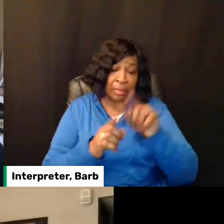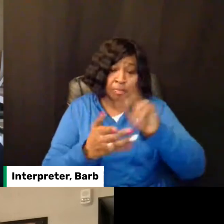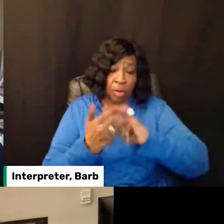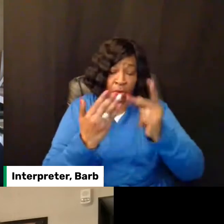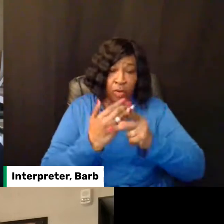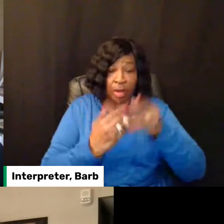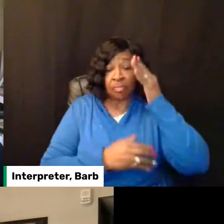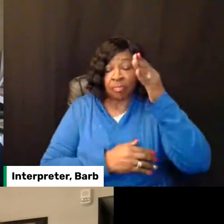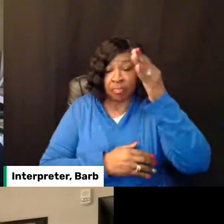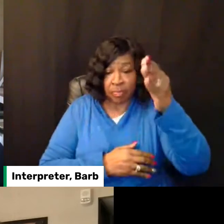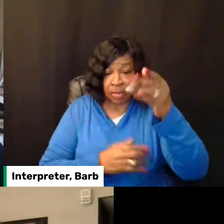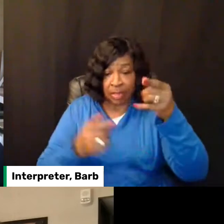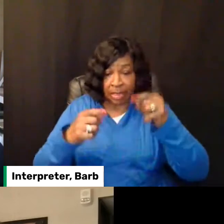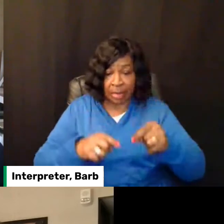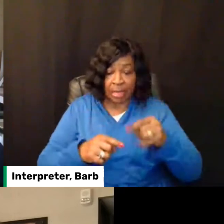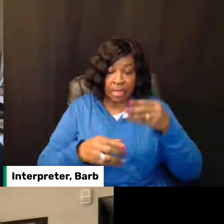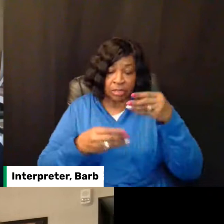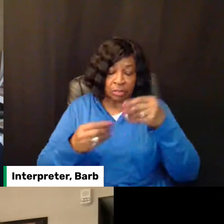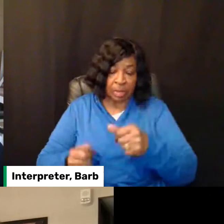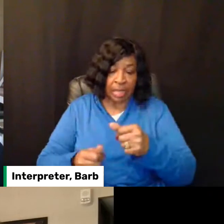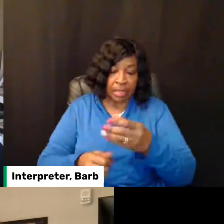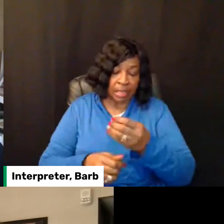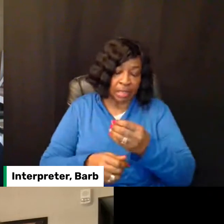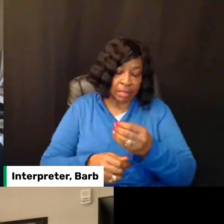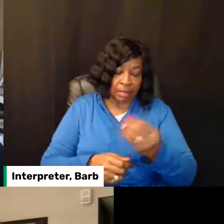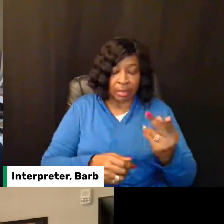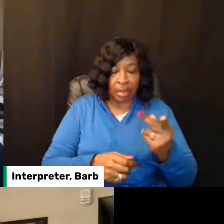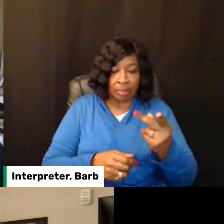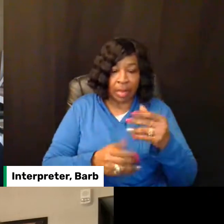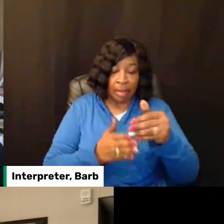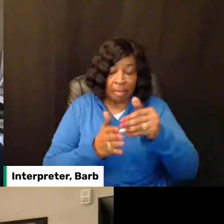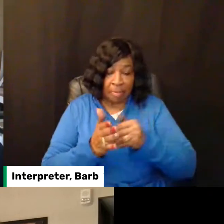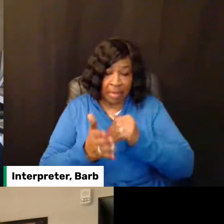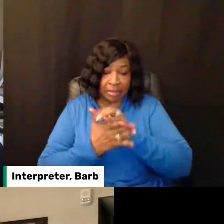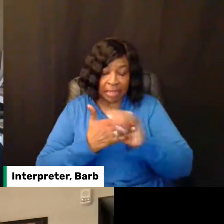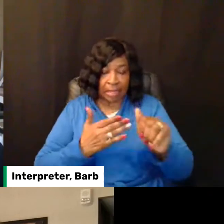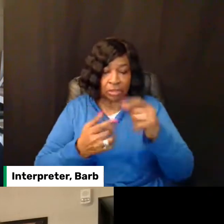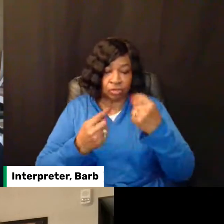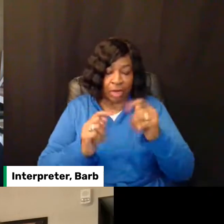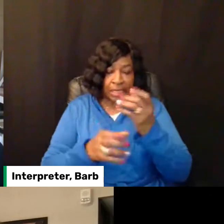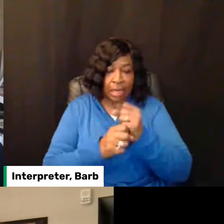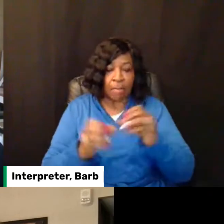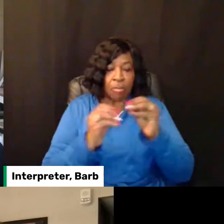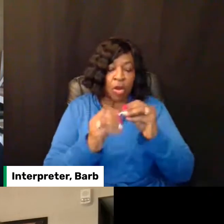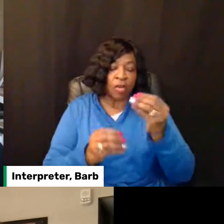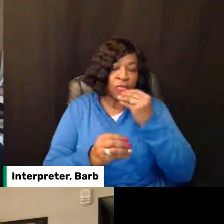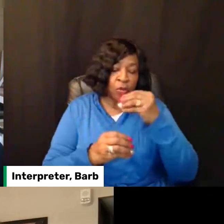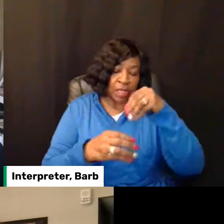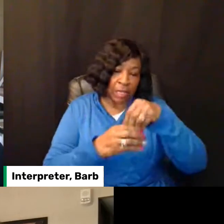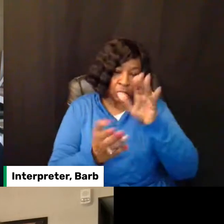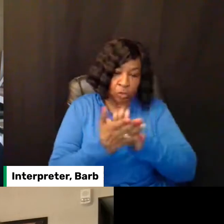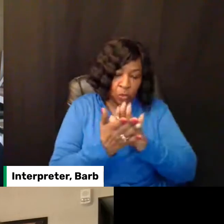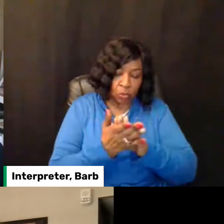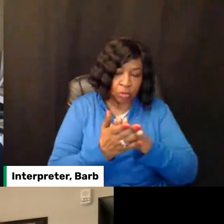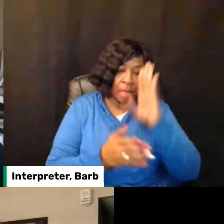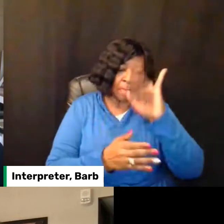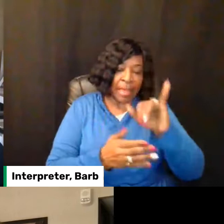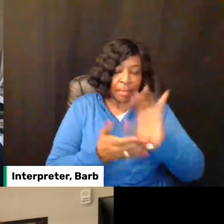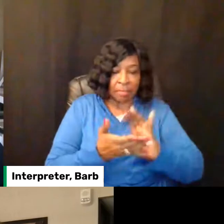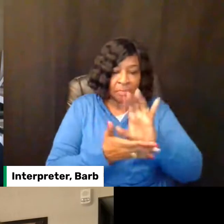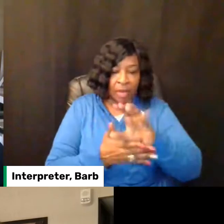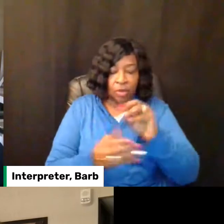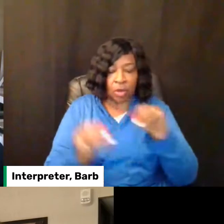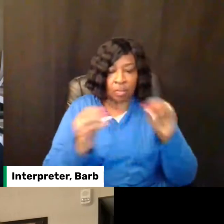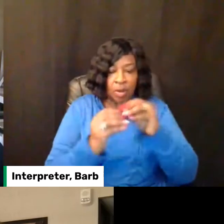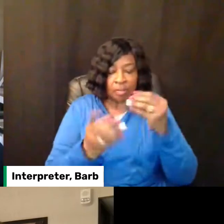line to spend a couple $100 million on trying to get more local food into schools by providing funding to states. All these things are